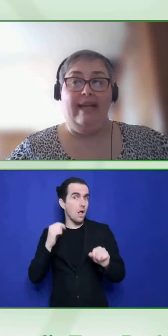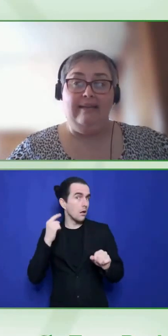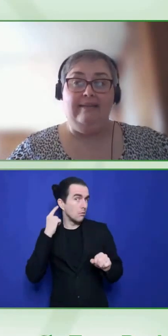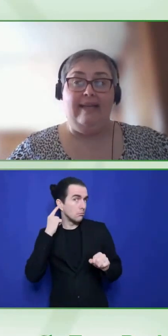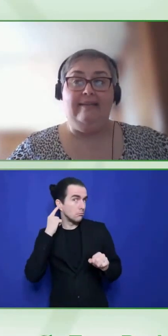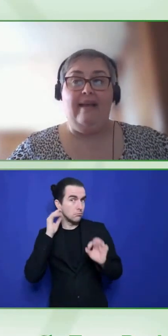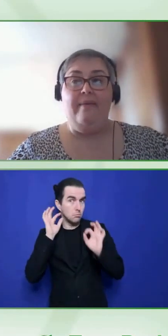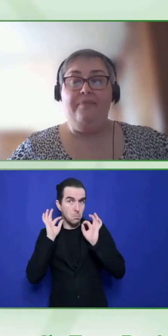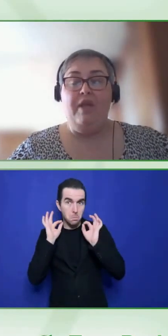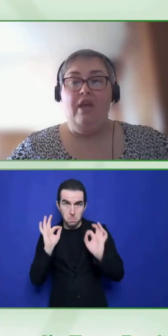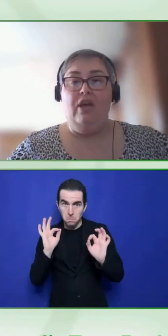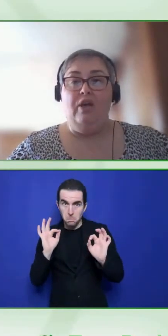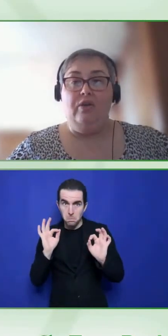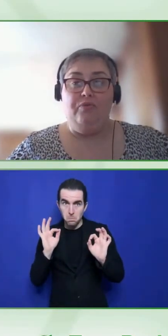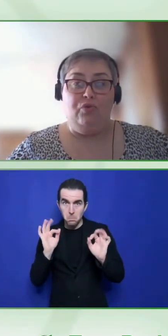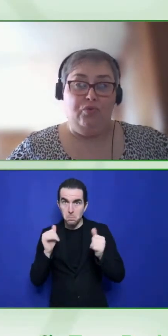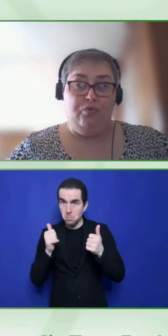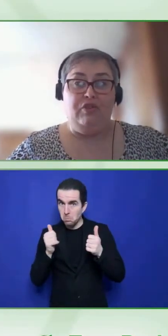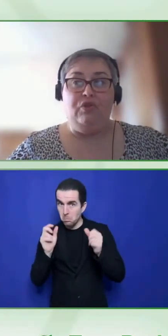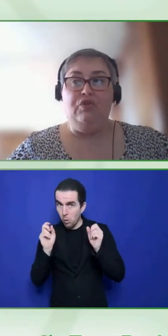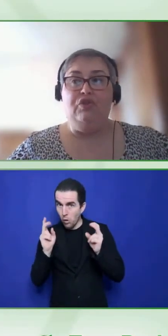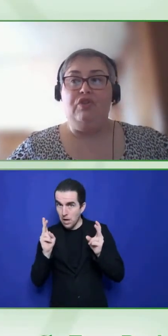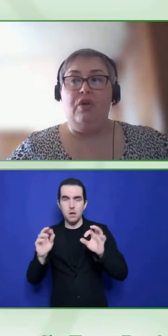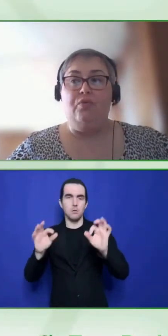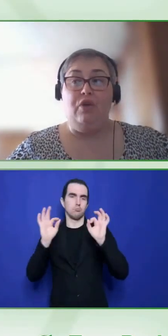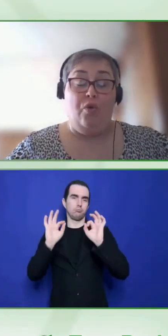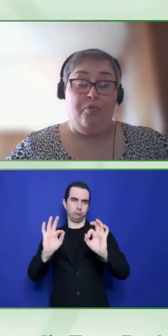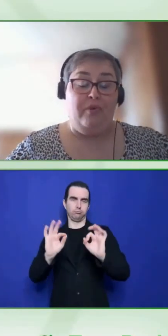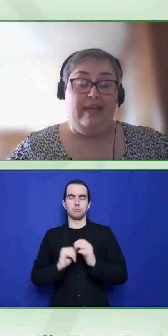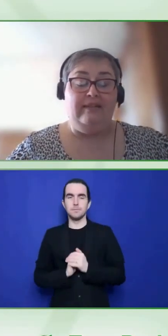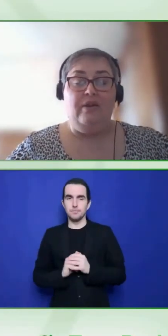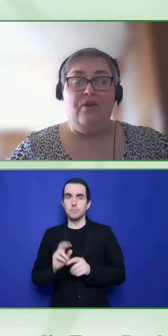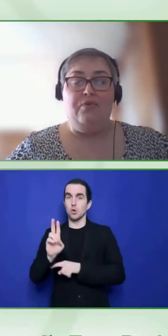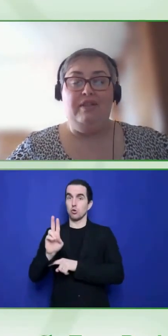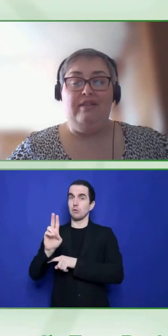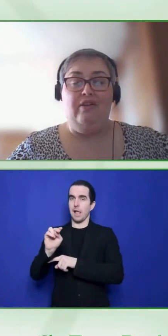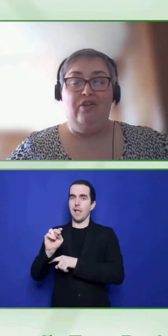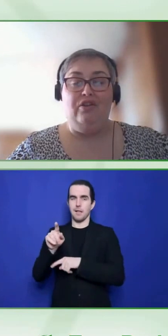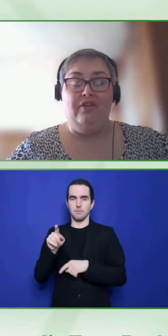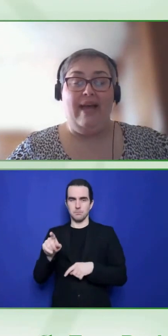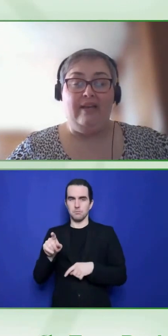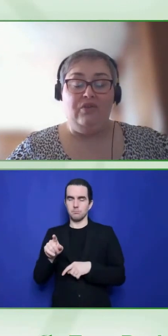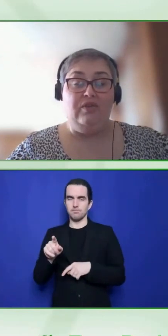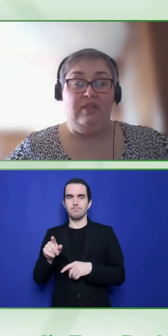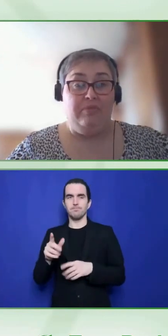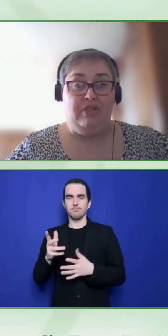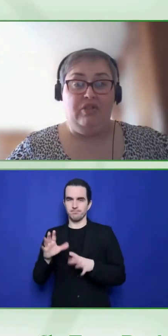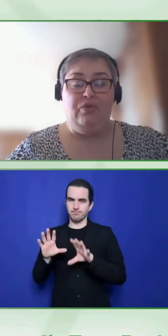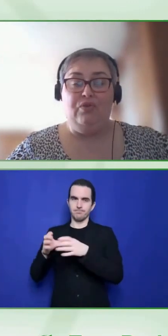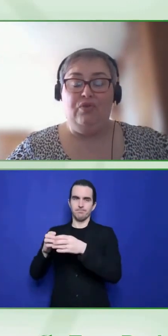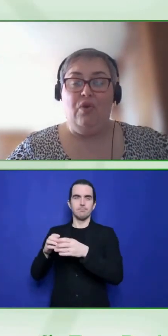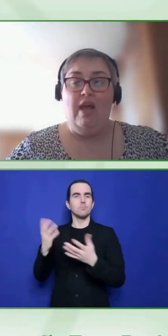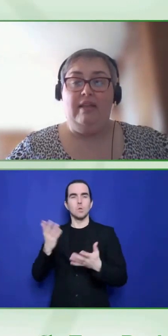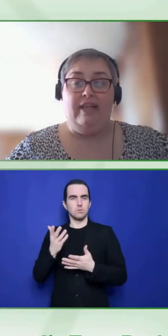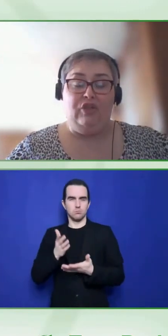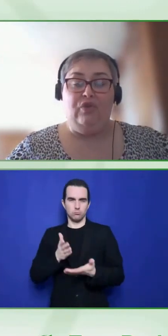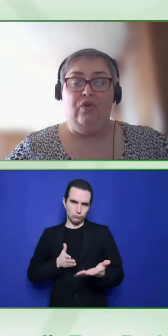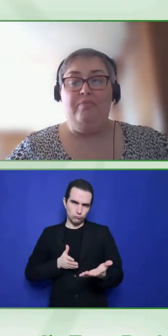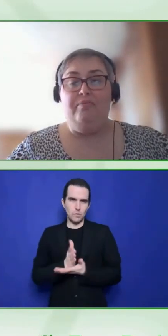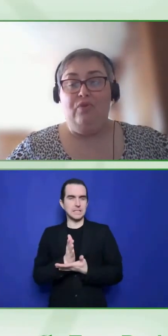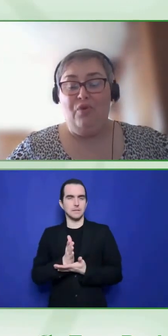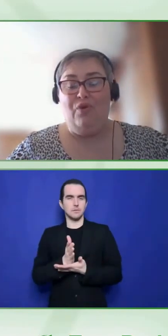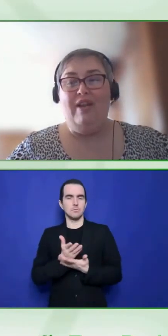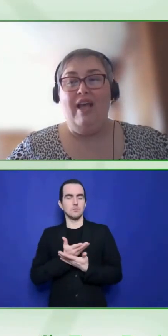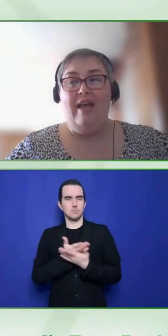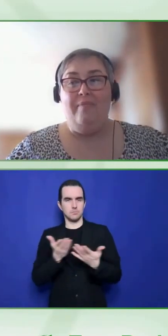agency collect data, do research. We cooperate with a lot of actors, in particular also